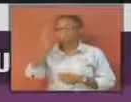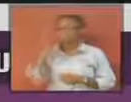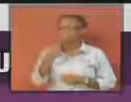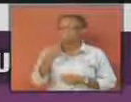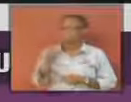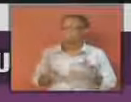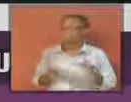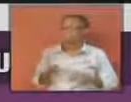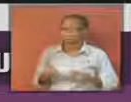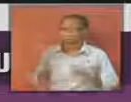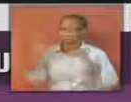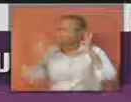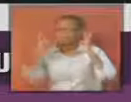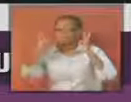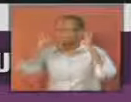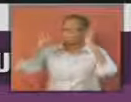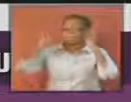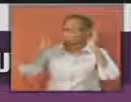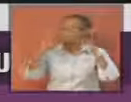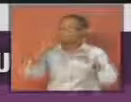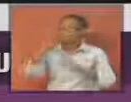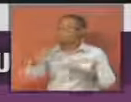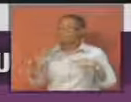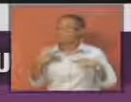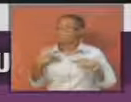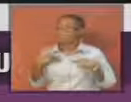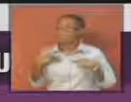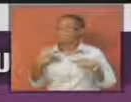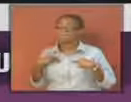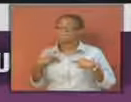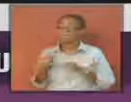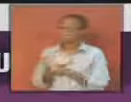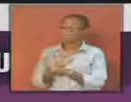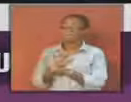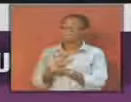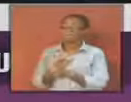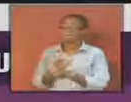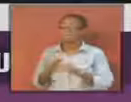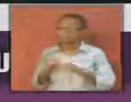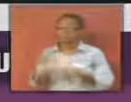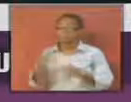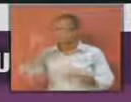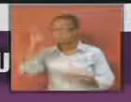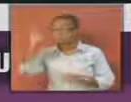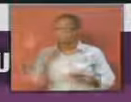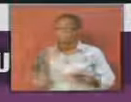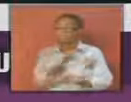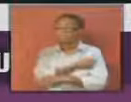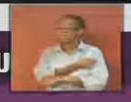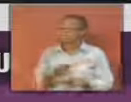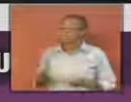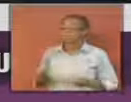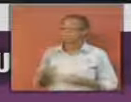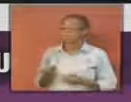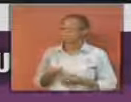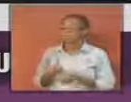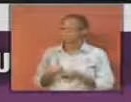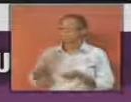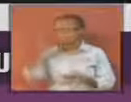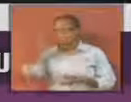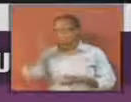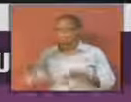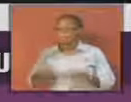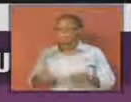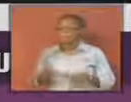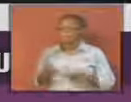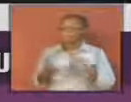because we've had a problem in terms of the reporting aspect where you would see samples span over 3 days, 4 days,